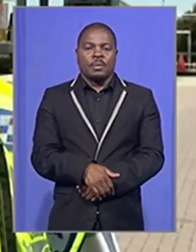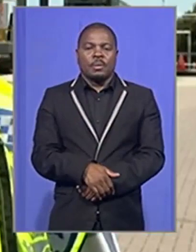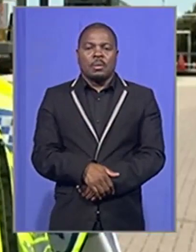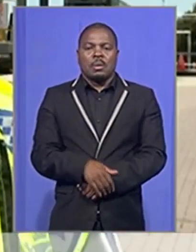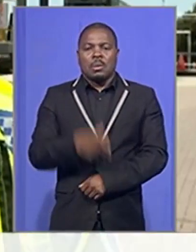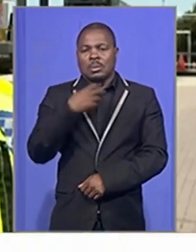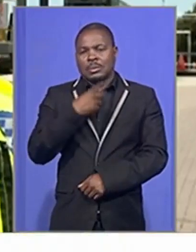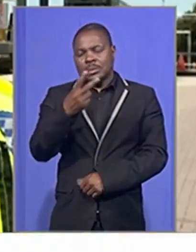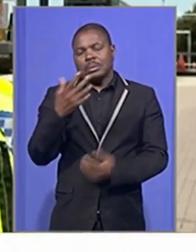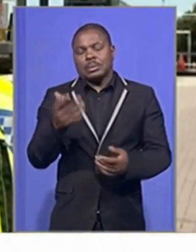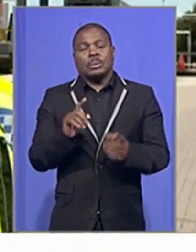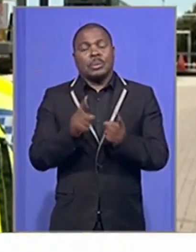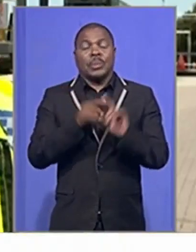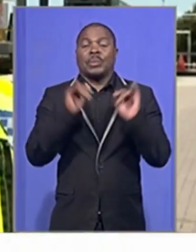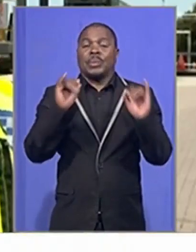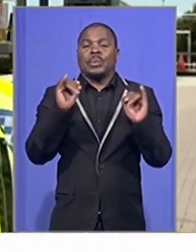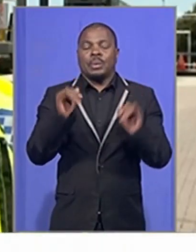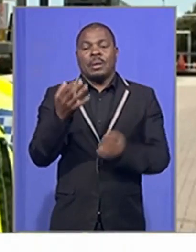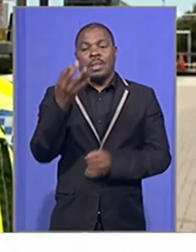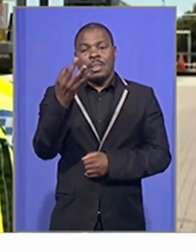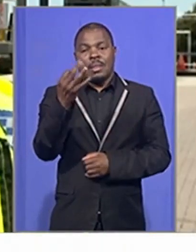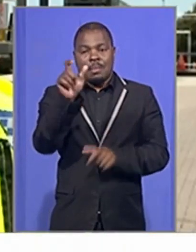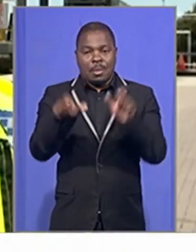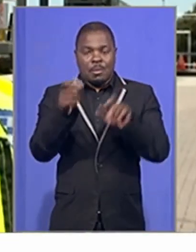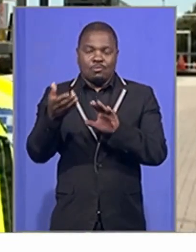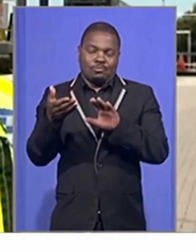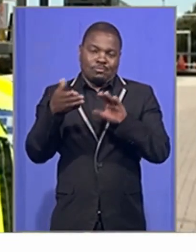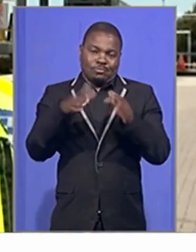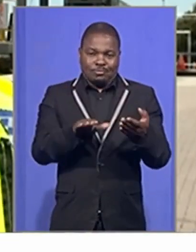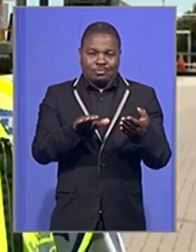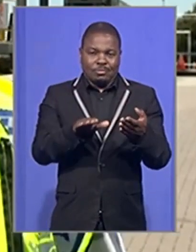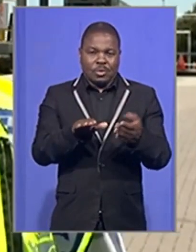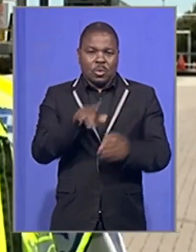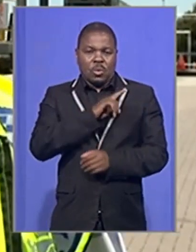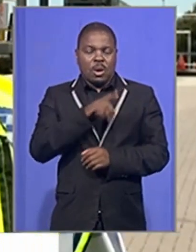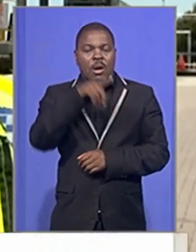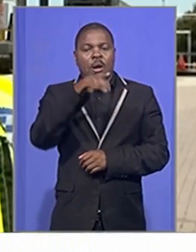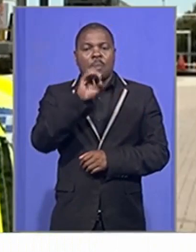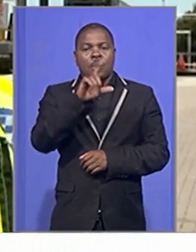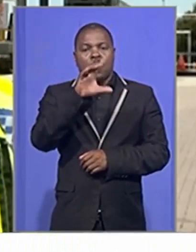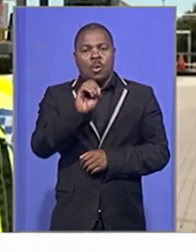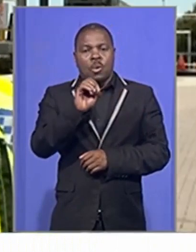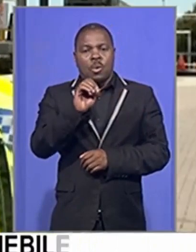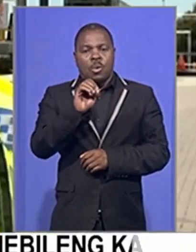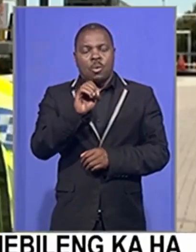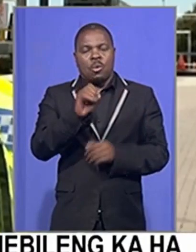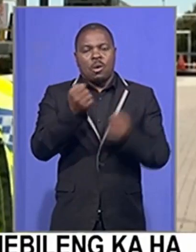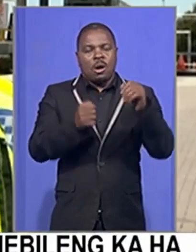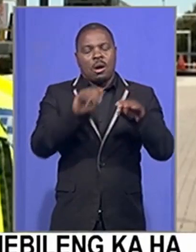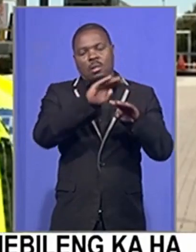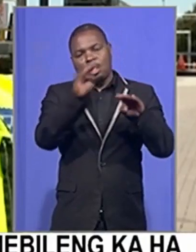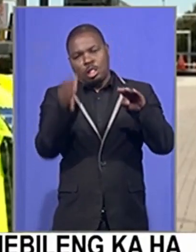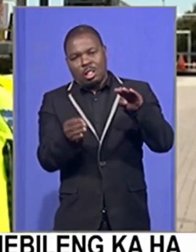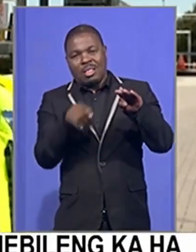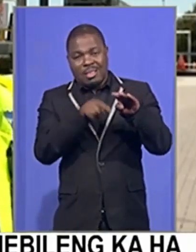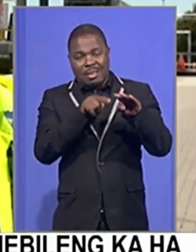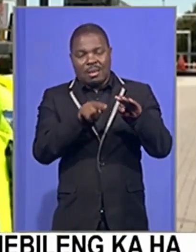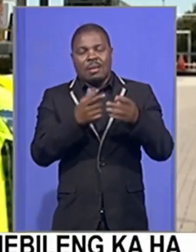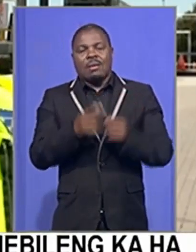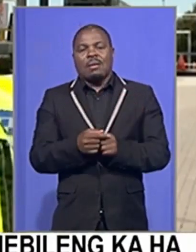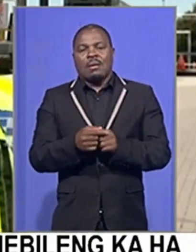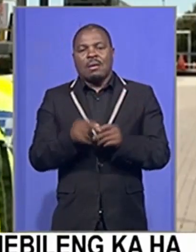major crash this morning whereby 3 people were killed when the Polo hatchback that they were traveling in had